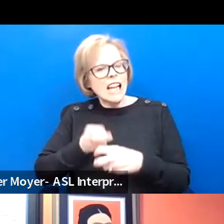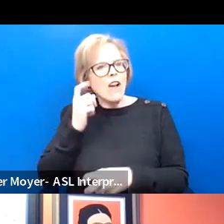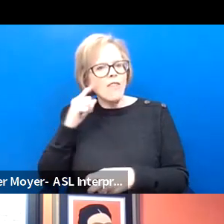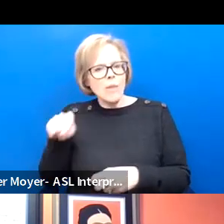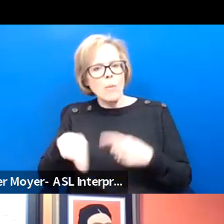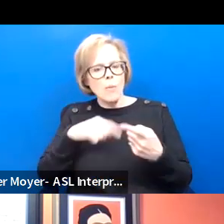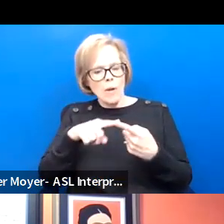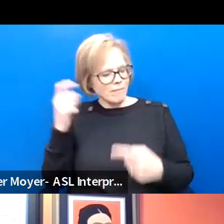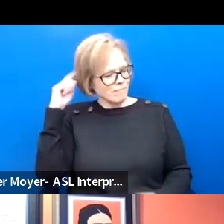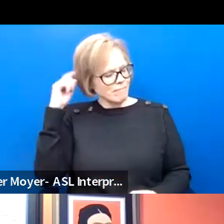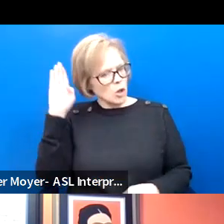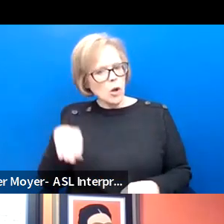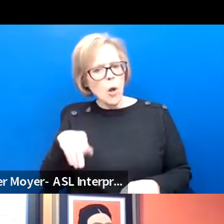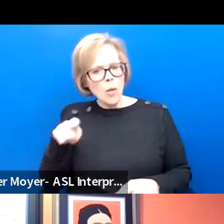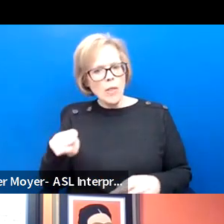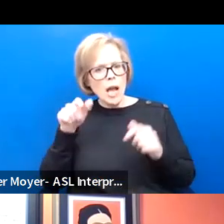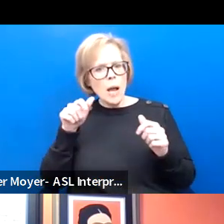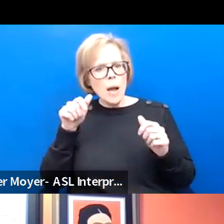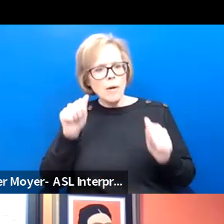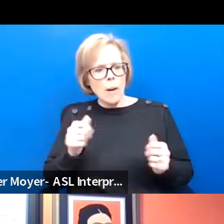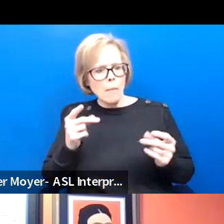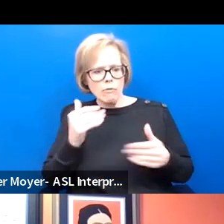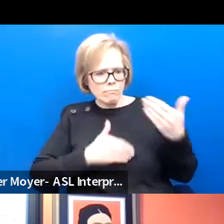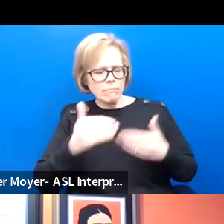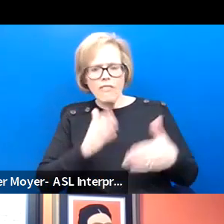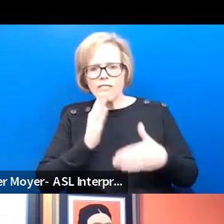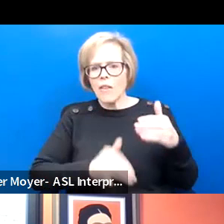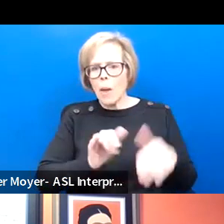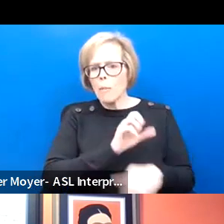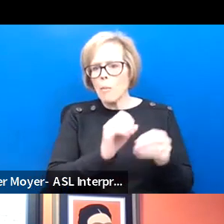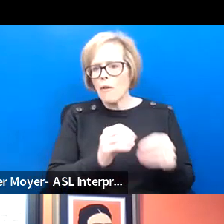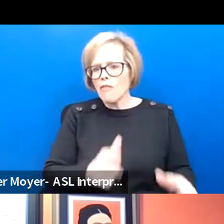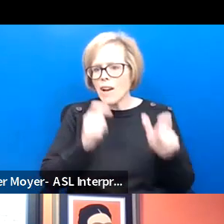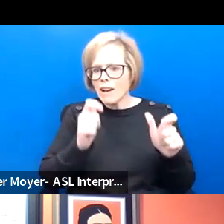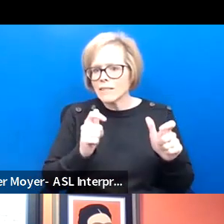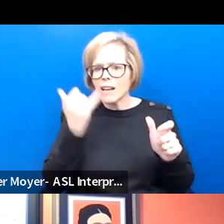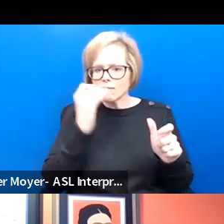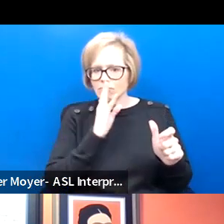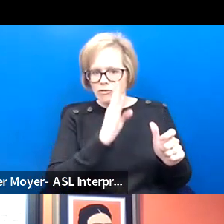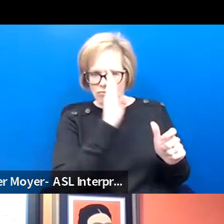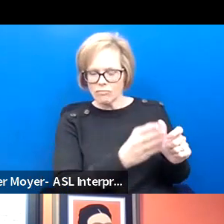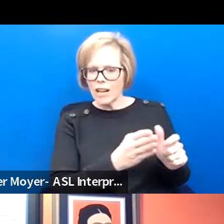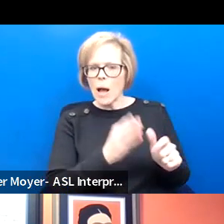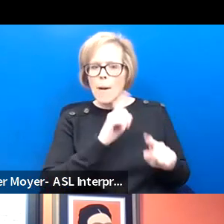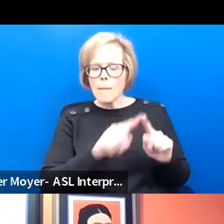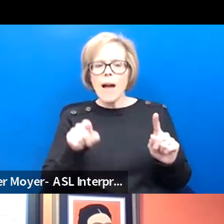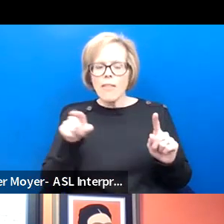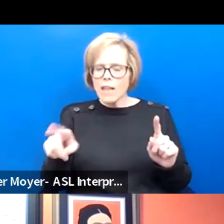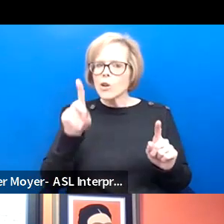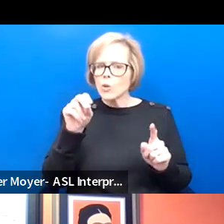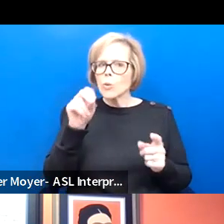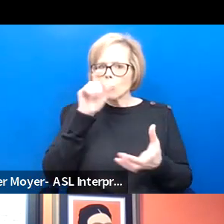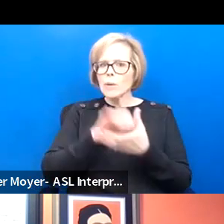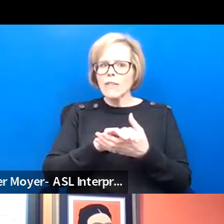that they might be able to move a little bit faster. But I think they really believe in the quality of their visits.